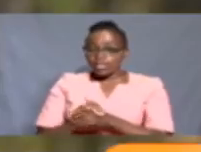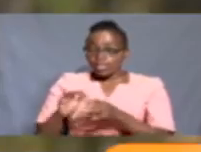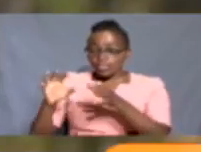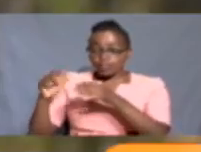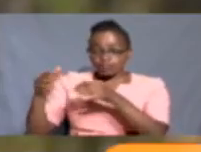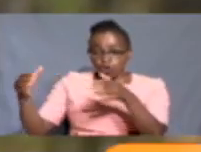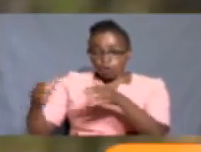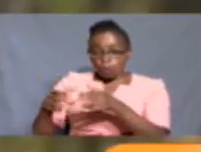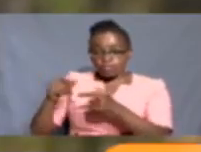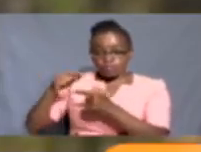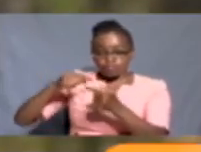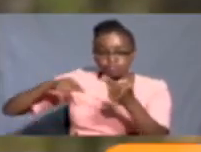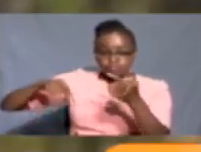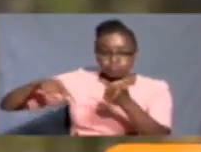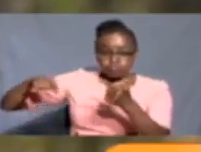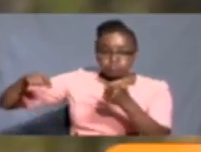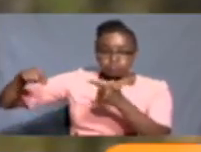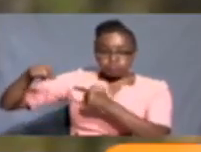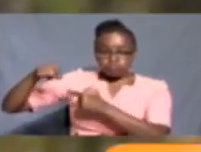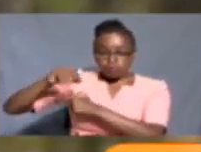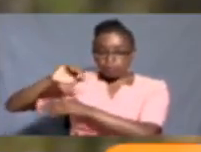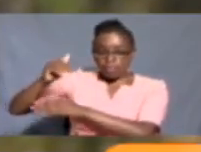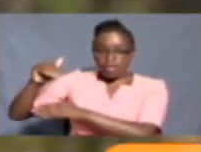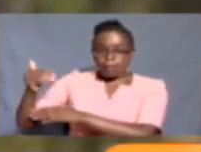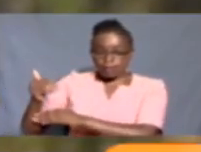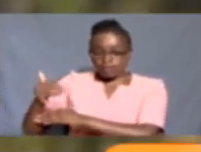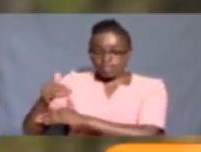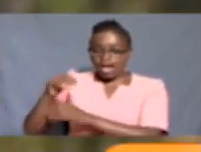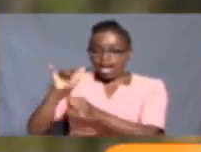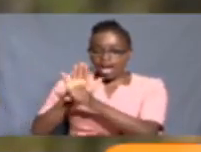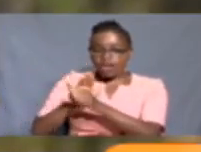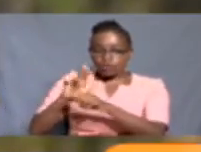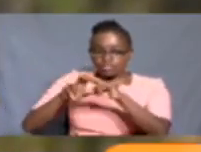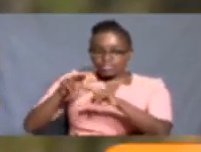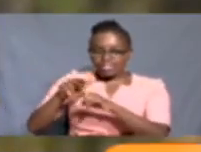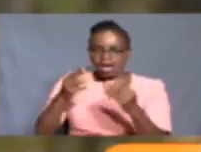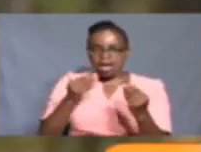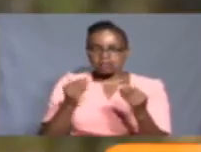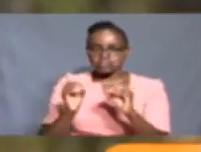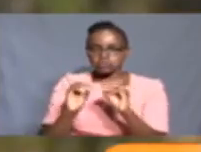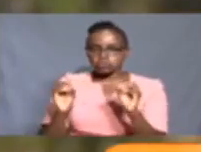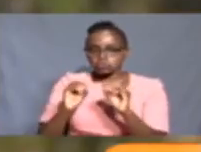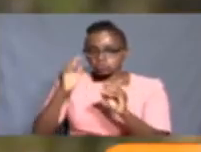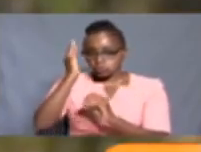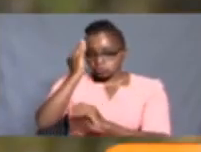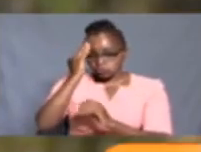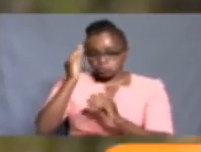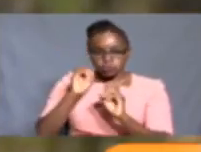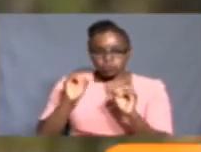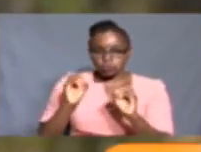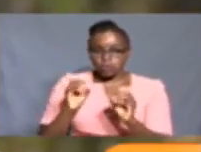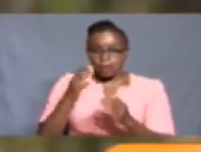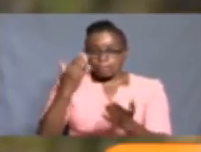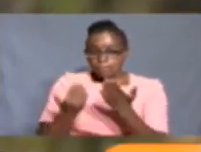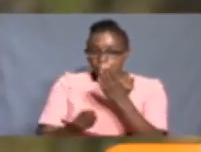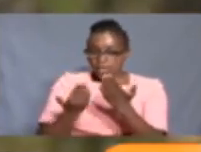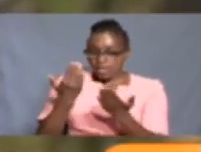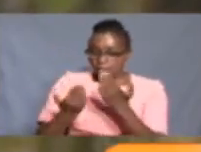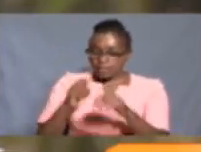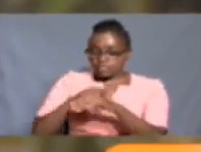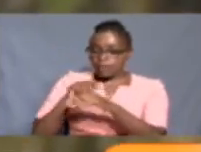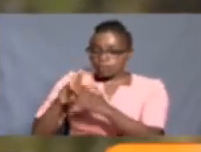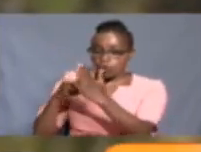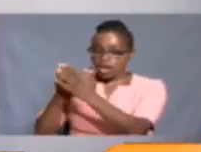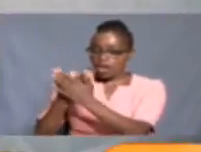mlima, hasa wengi wanaketi hapa kwa juu. Kwa hivyo si rahisi wajulikane zaidi. Pengine ukifika Voi tu